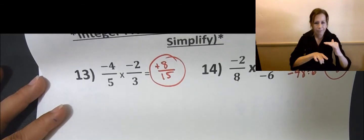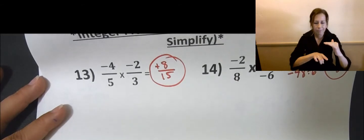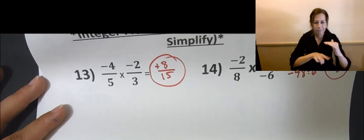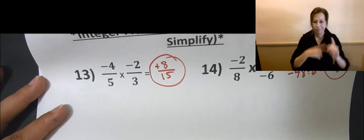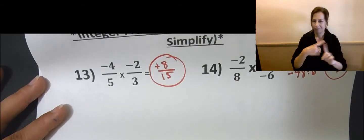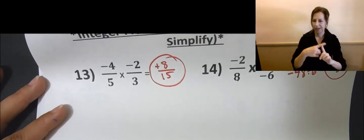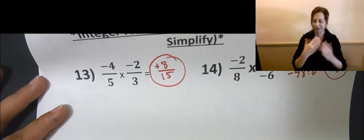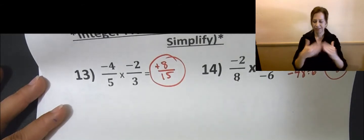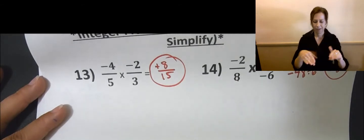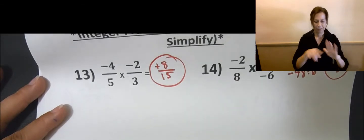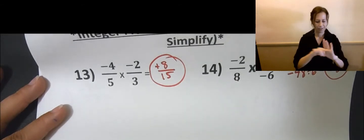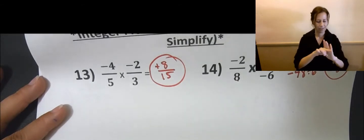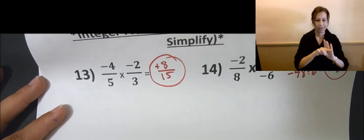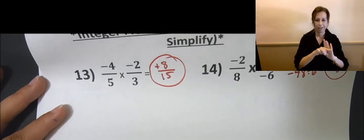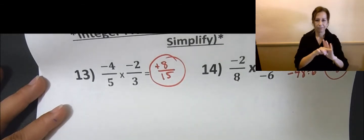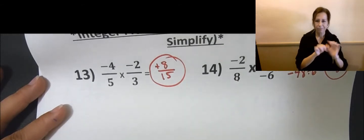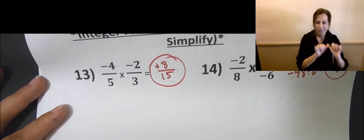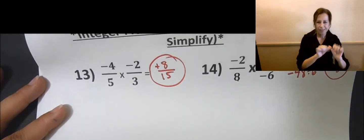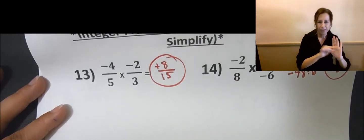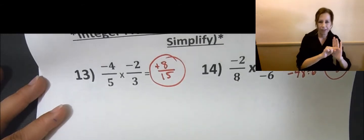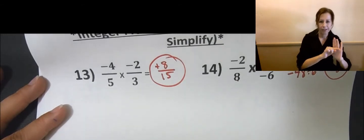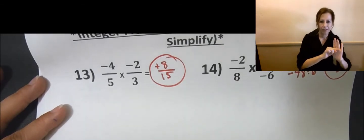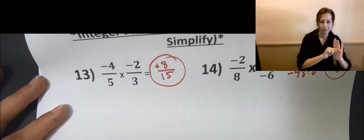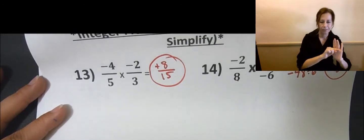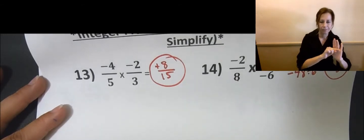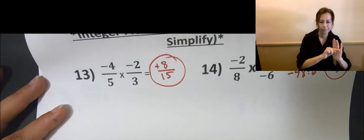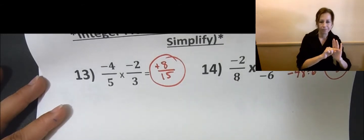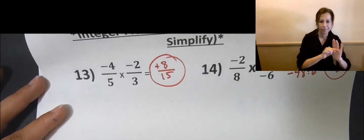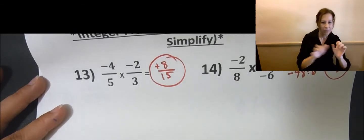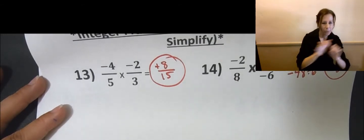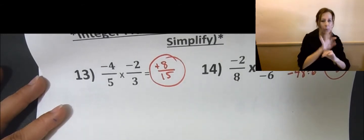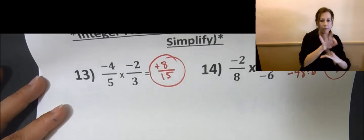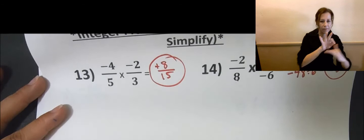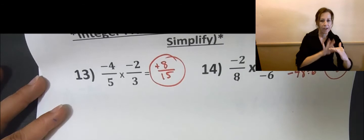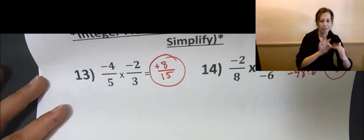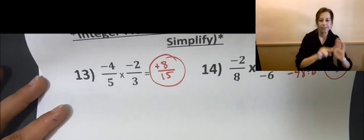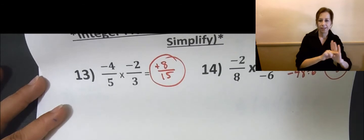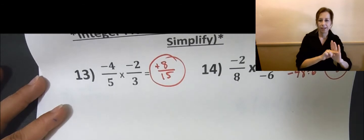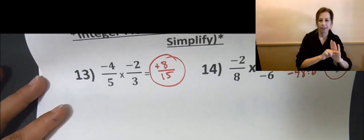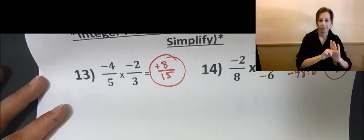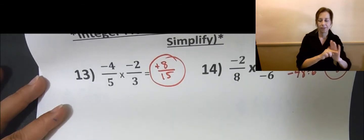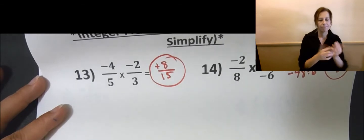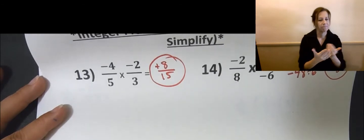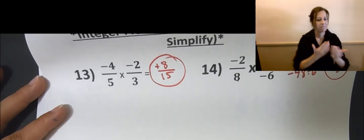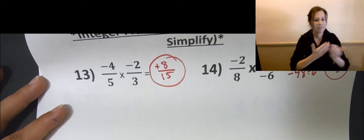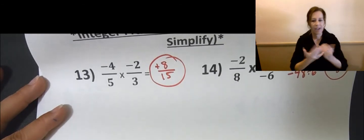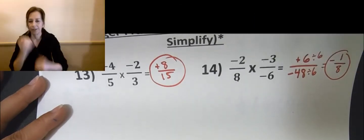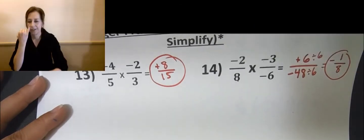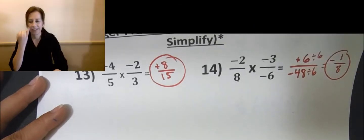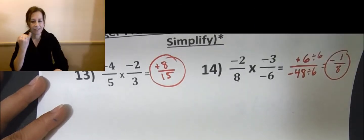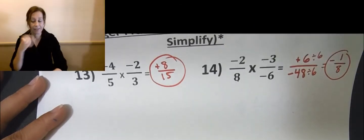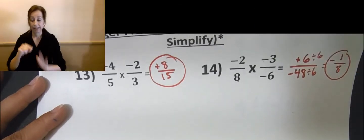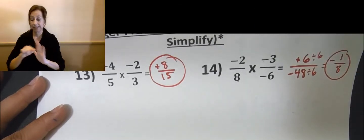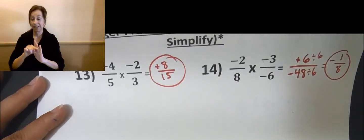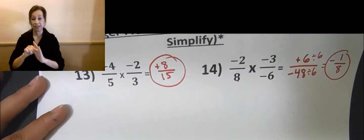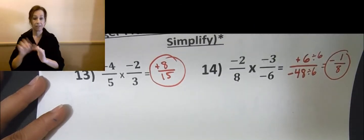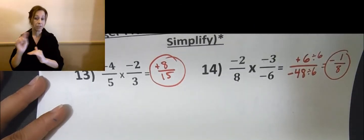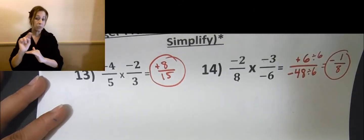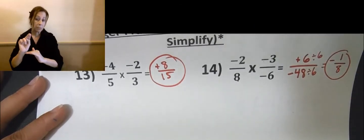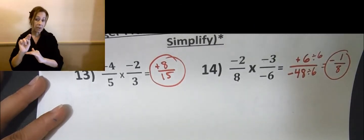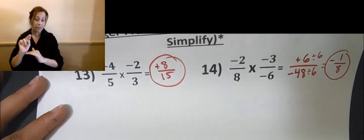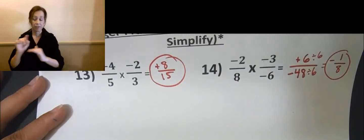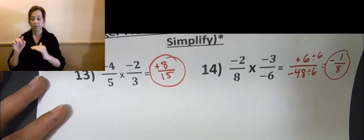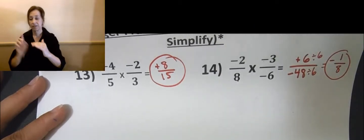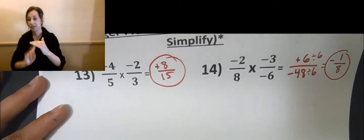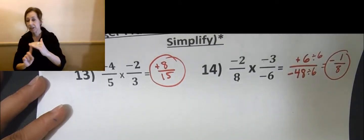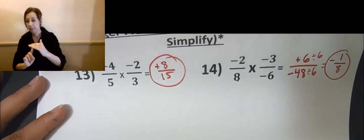because look, a positive divided by a negative is still a negative. It still makes the whole fraction negative. So it does not matter if the negative is in the